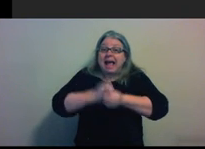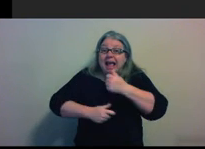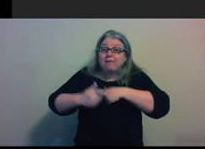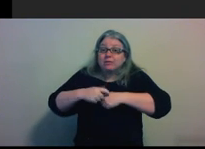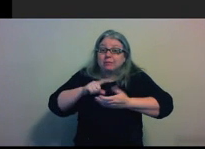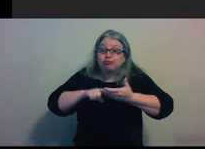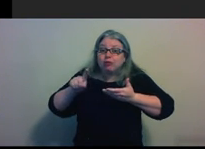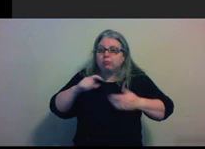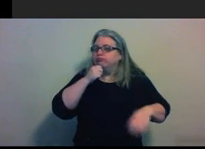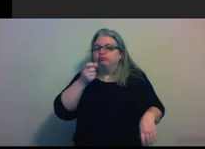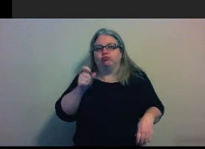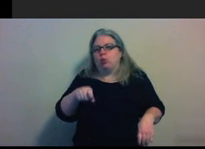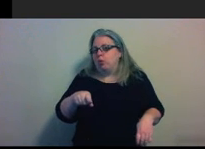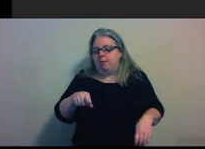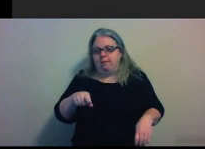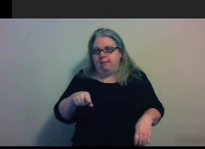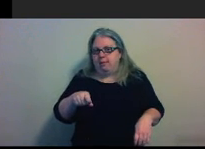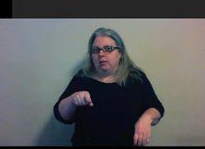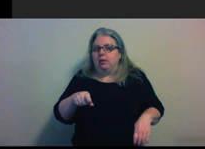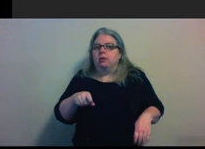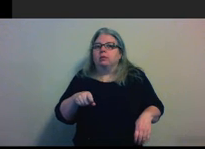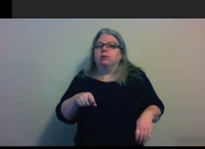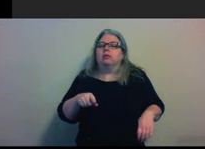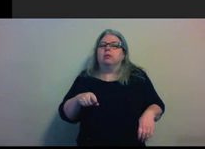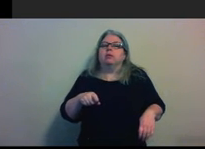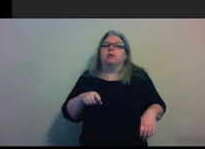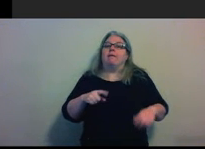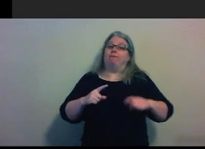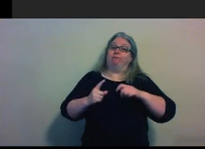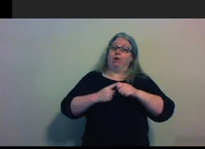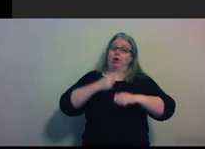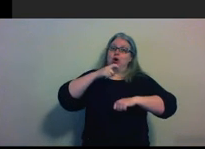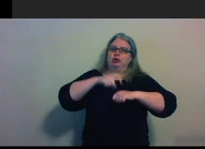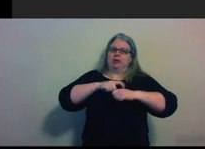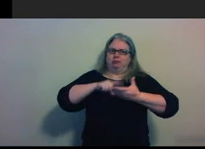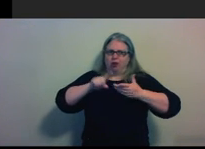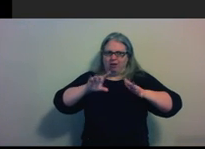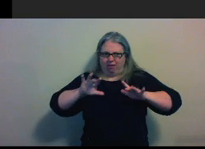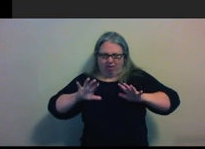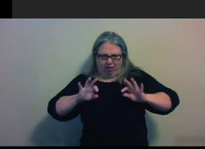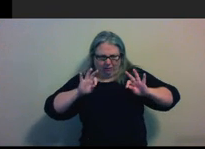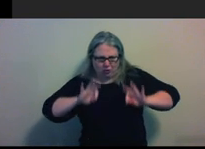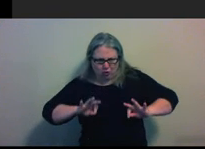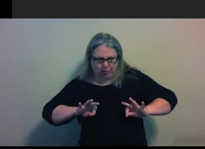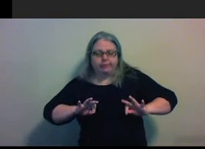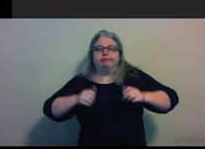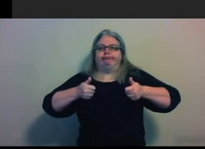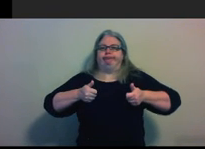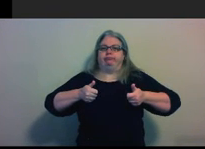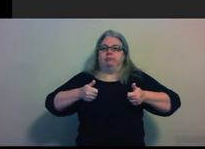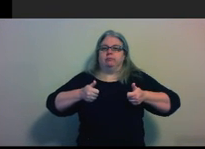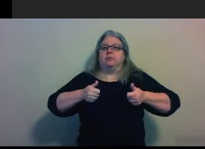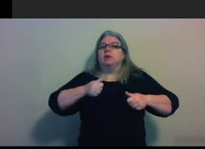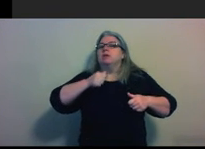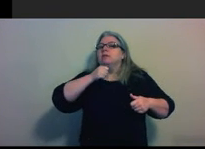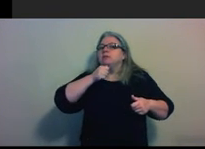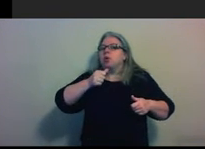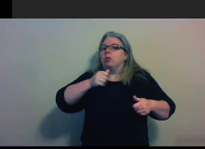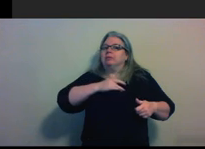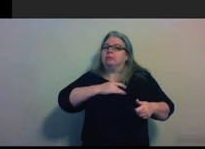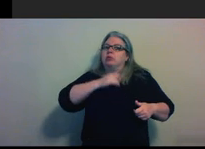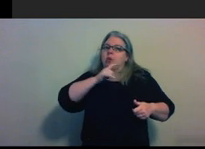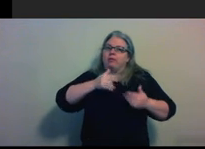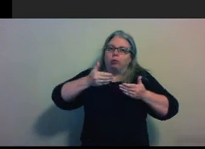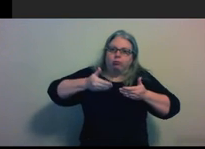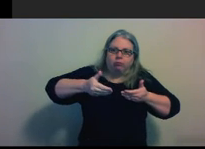settings every single time, but it is good to do that at least that first session to make sure everything is working. If you do